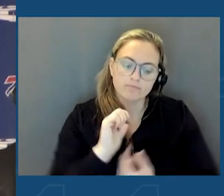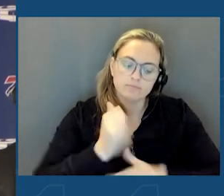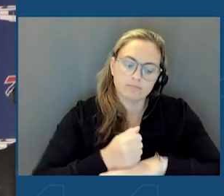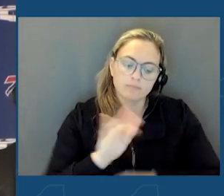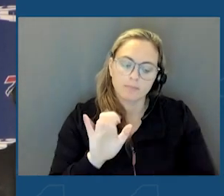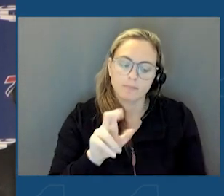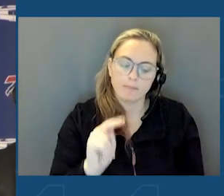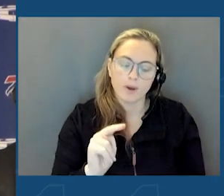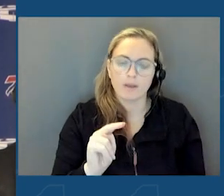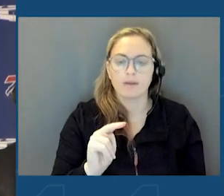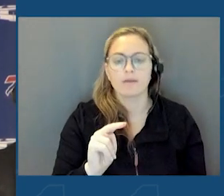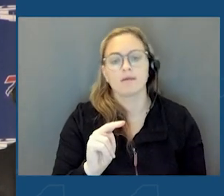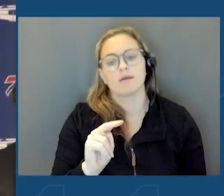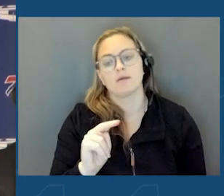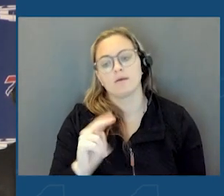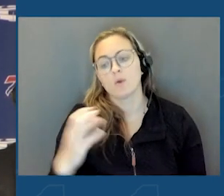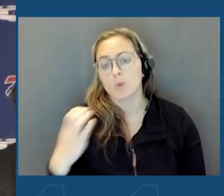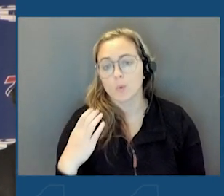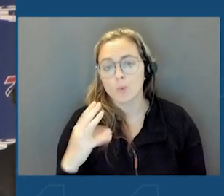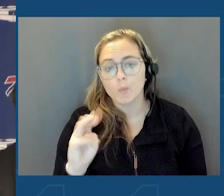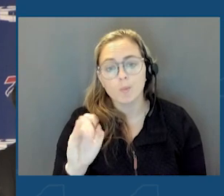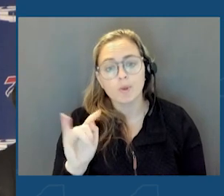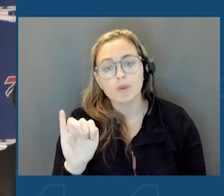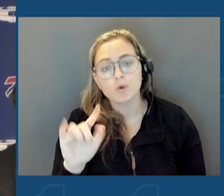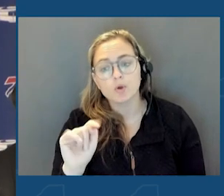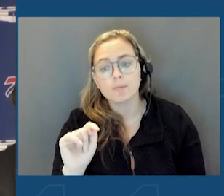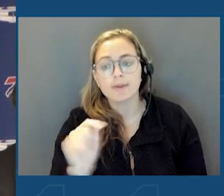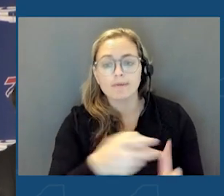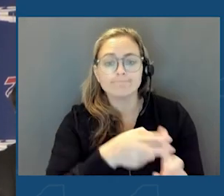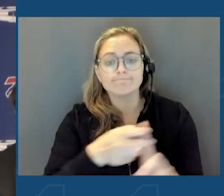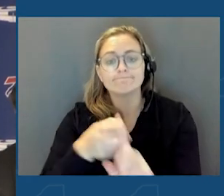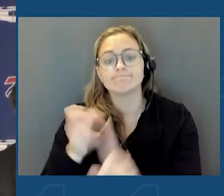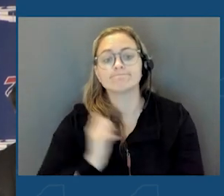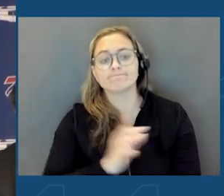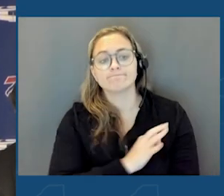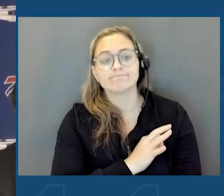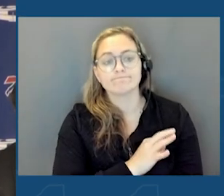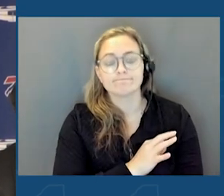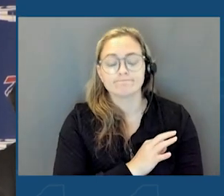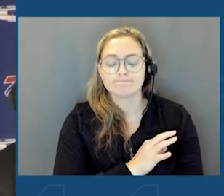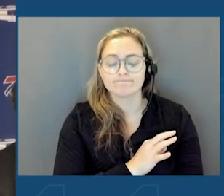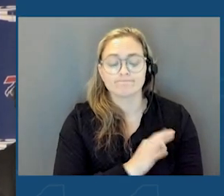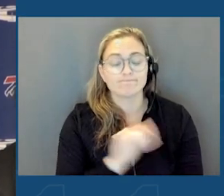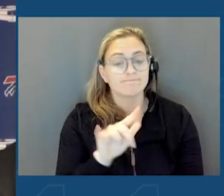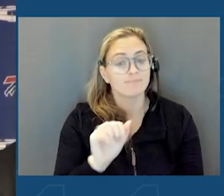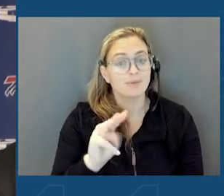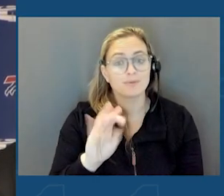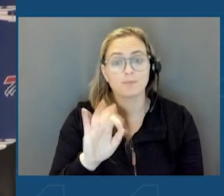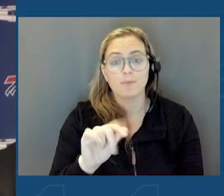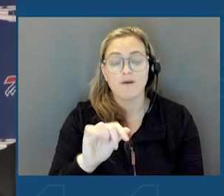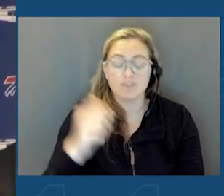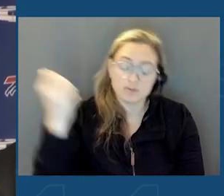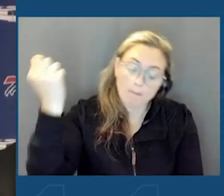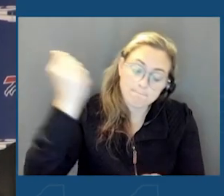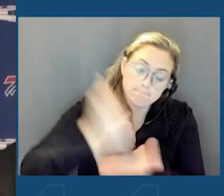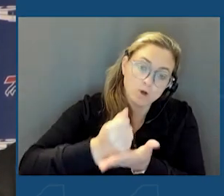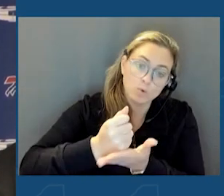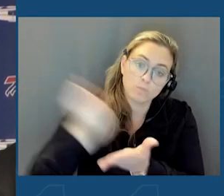Coach McDermott, and our scouting staff, has Bills Mafia stamped all over